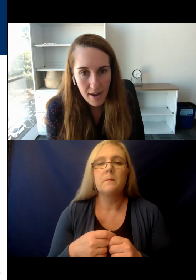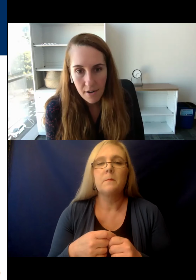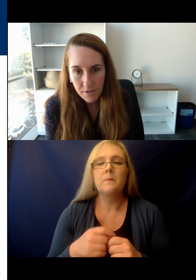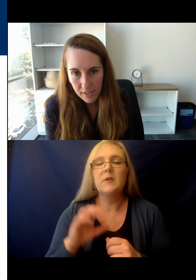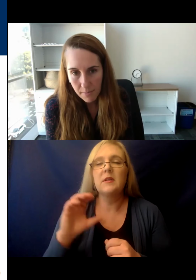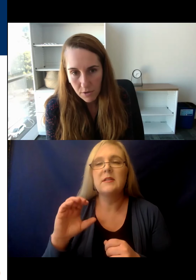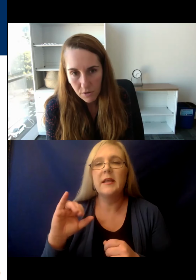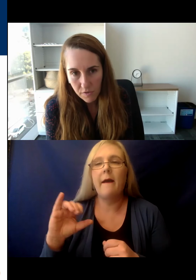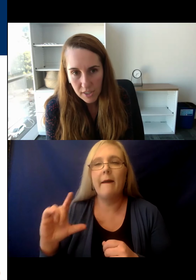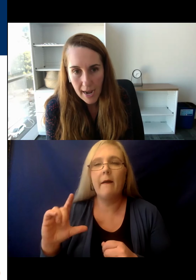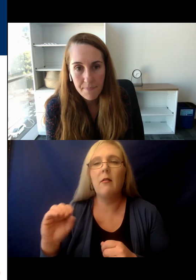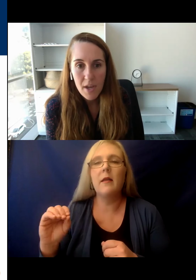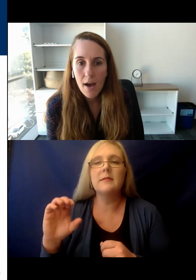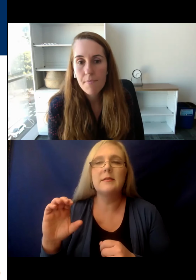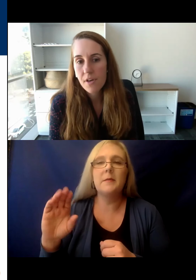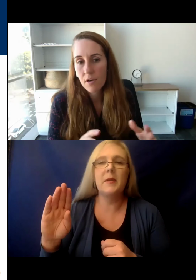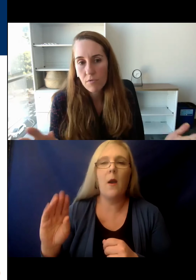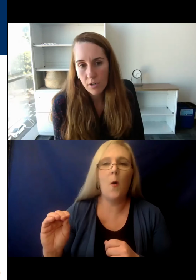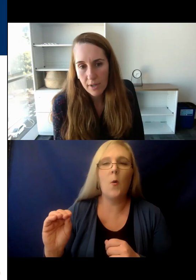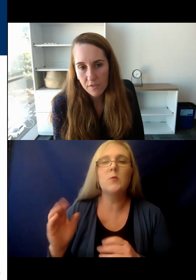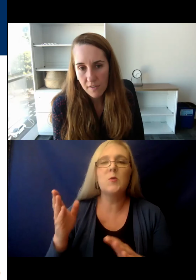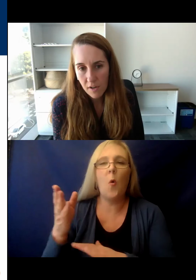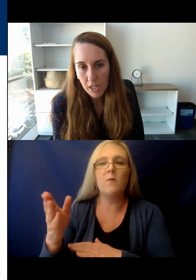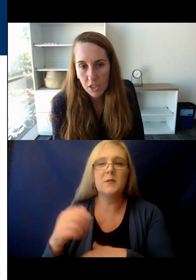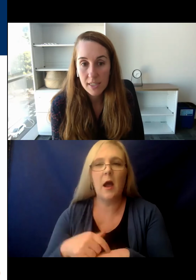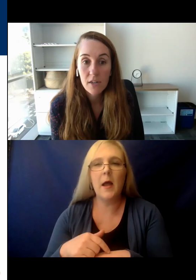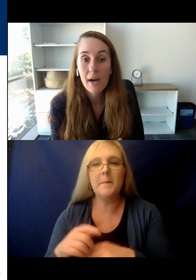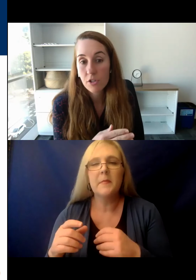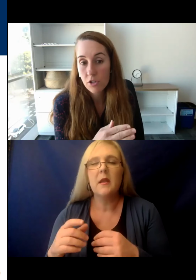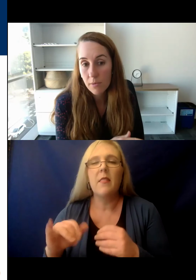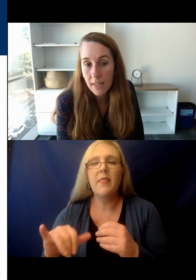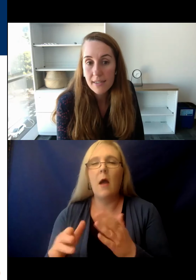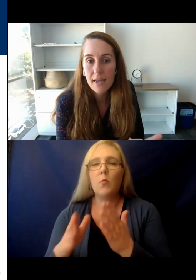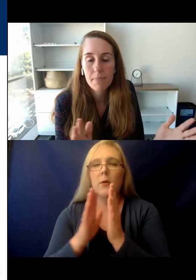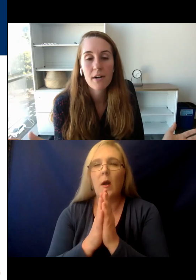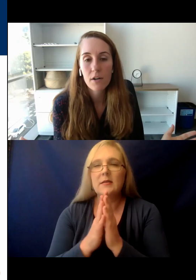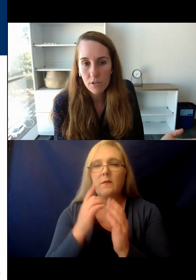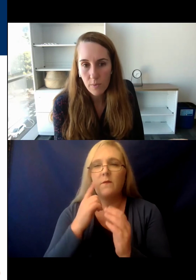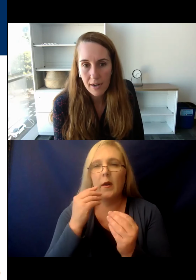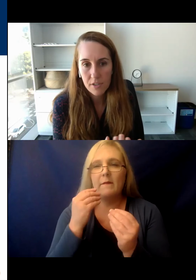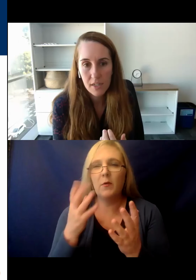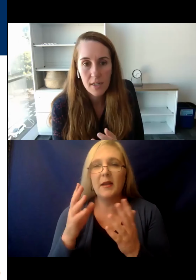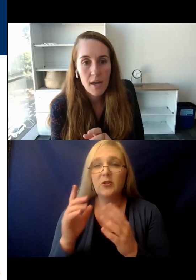CILs, and other CBOs over time. The request for information did go out to AAAs,